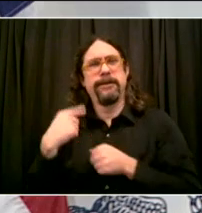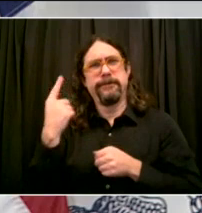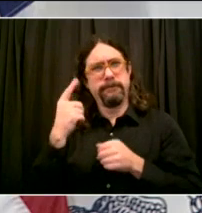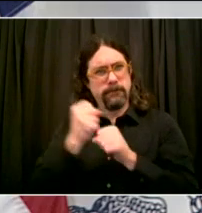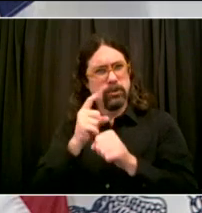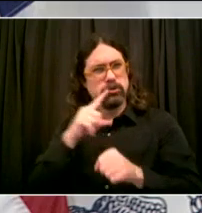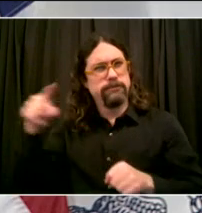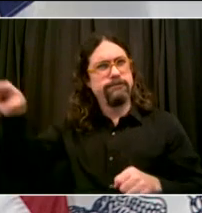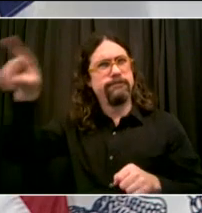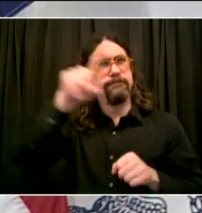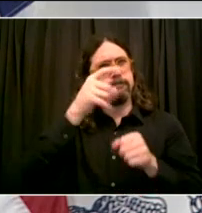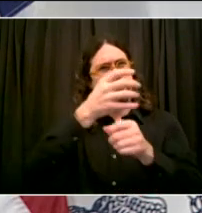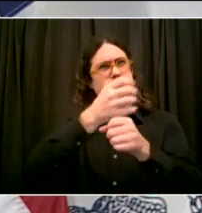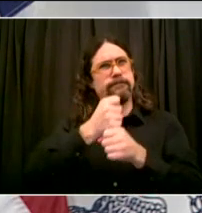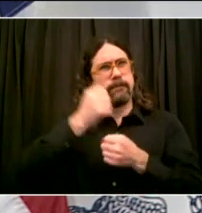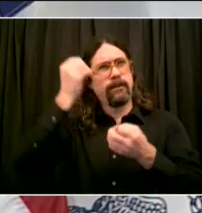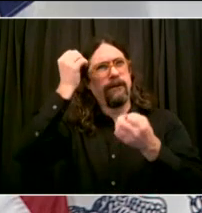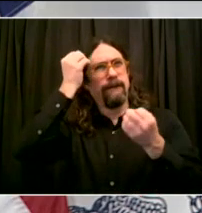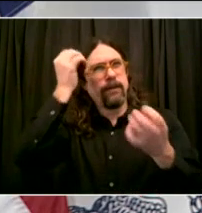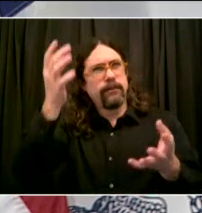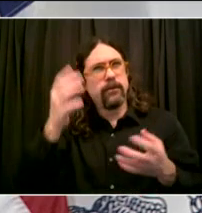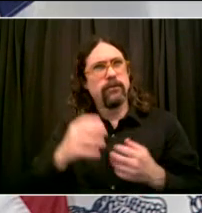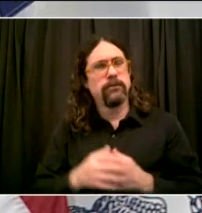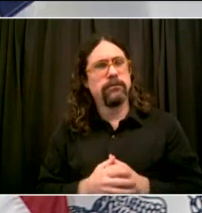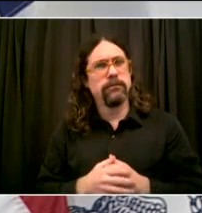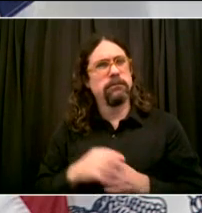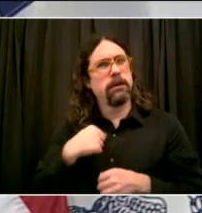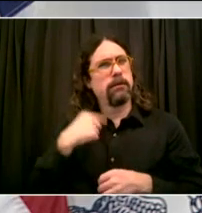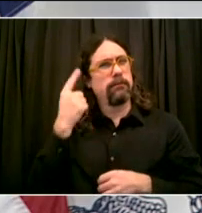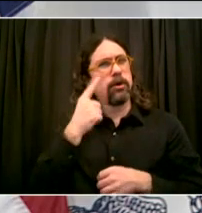the message being disseminated?